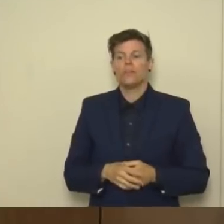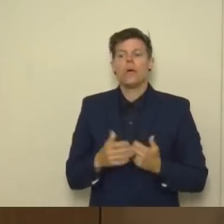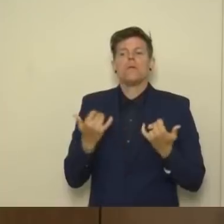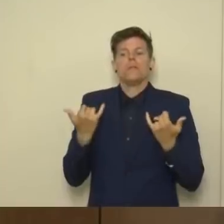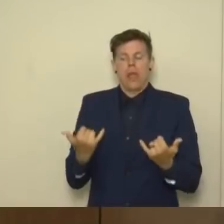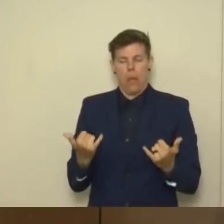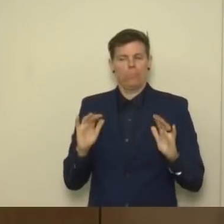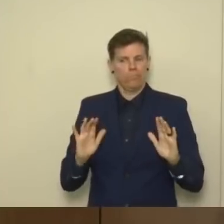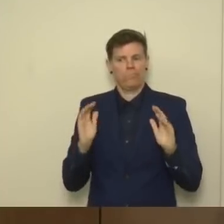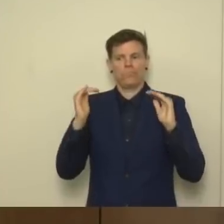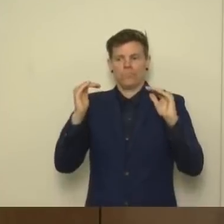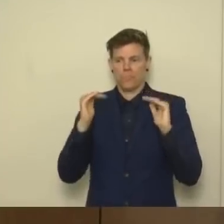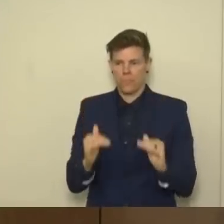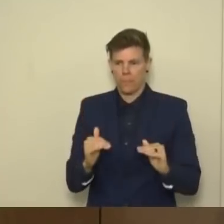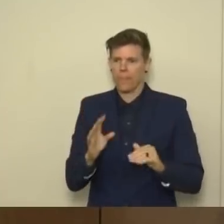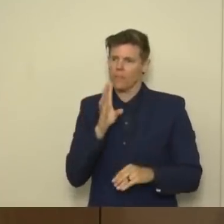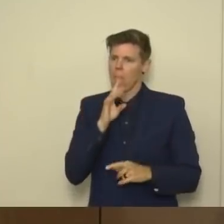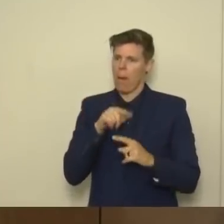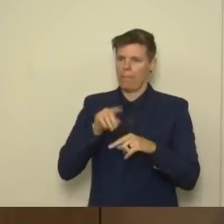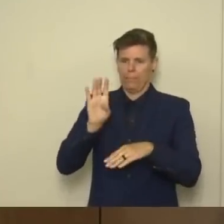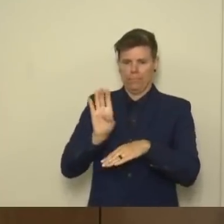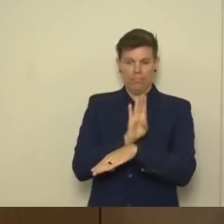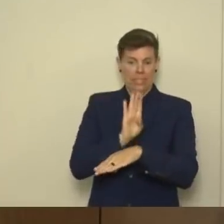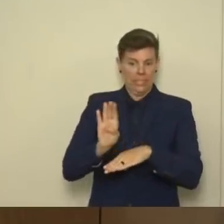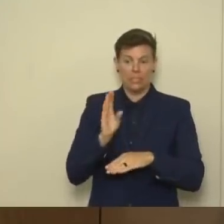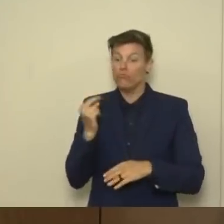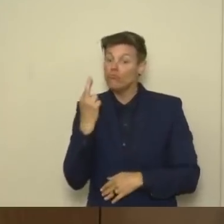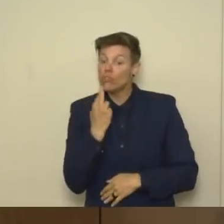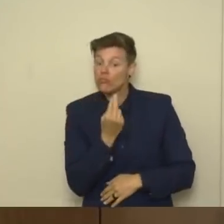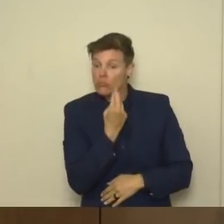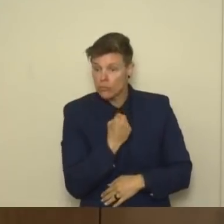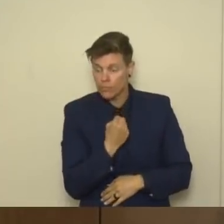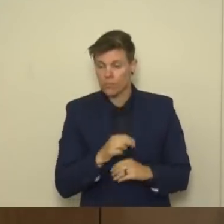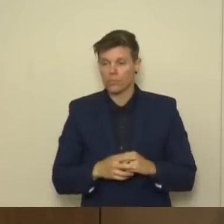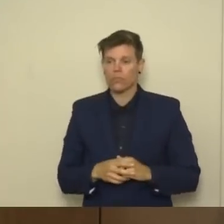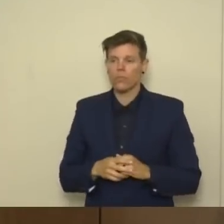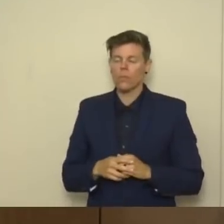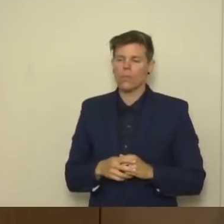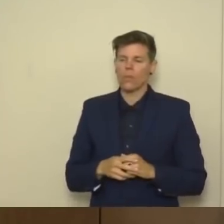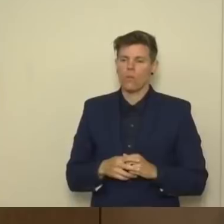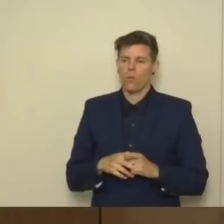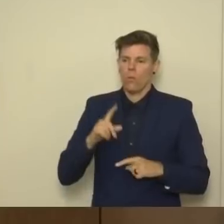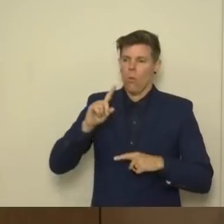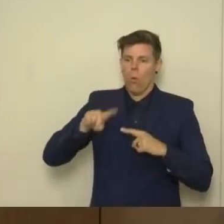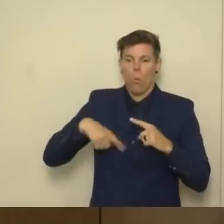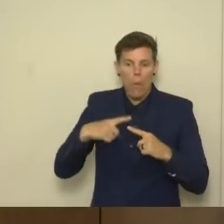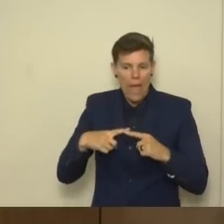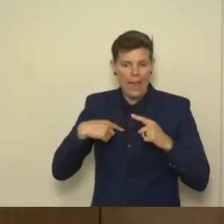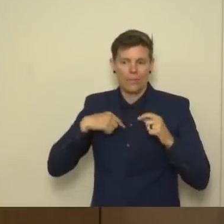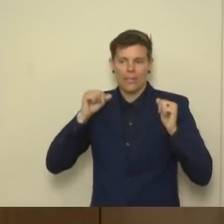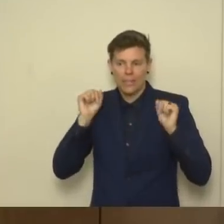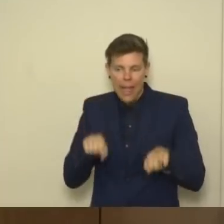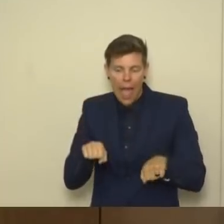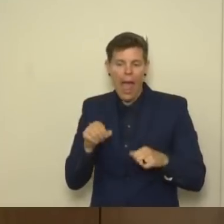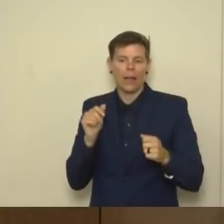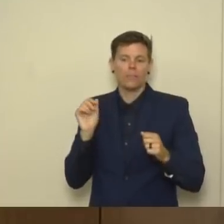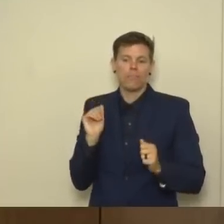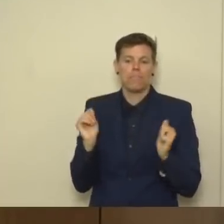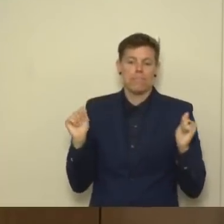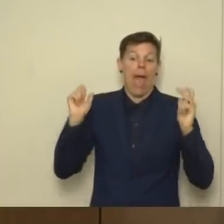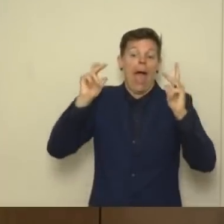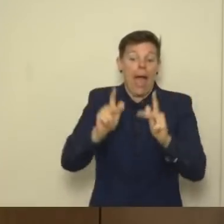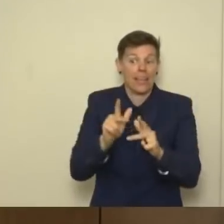and others. We need to be looking at when can we go back to some of those phase